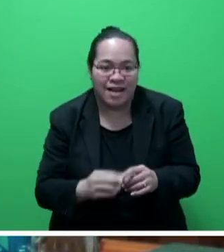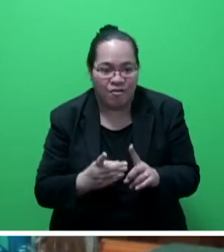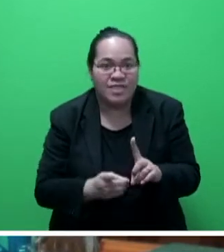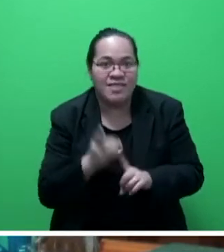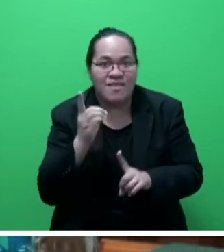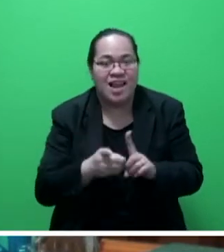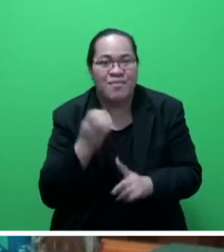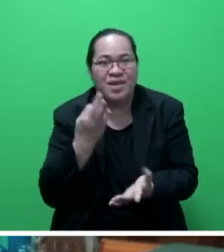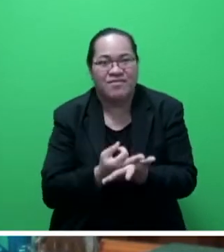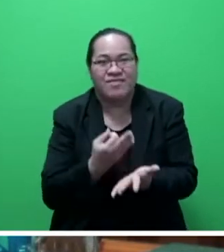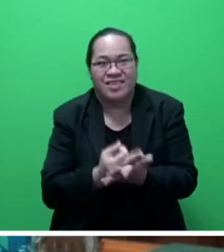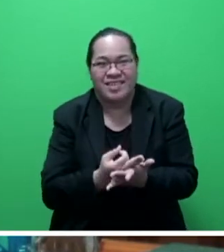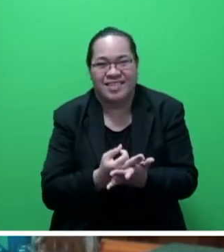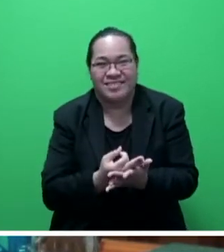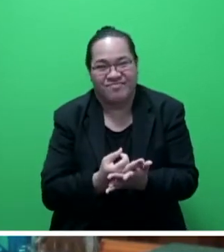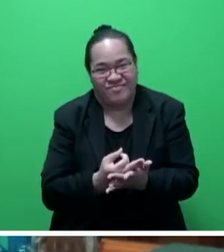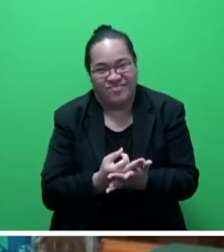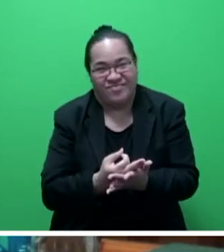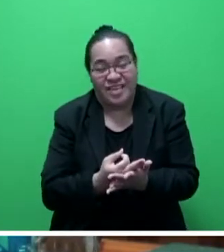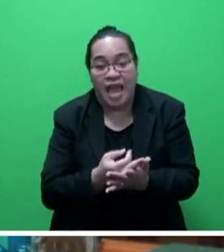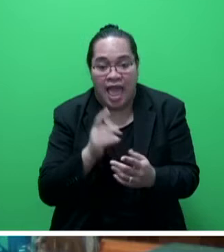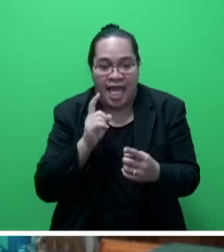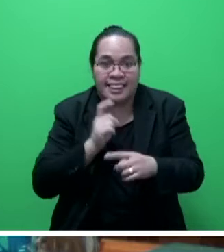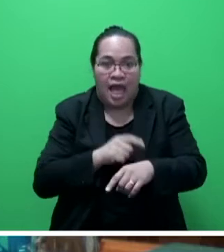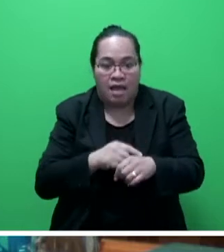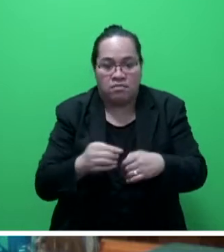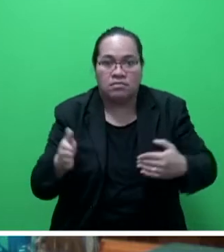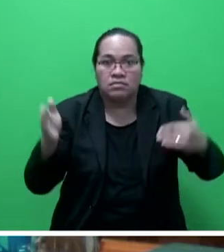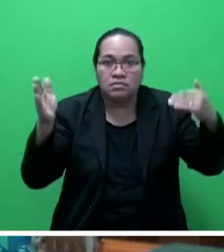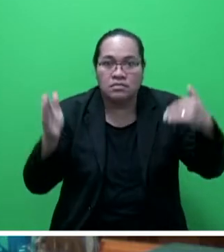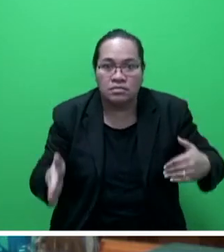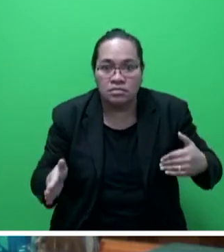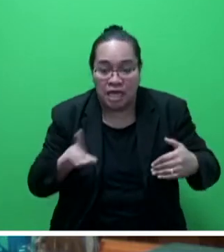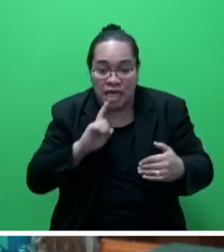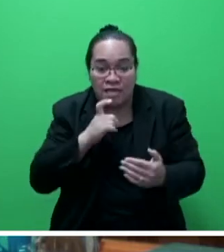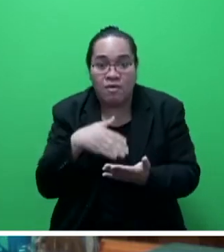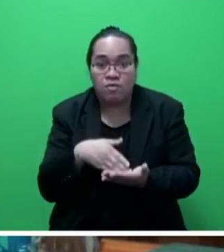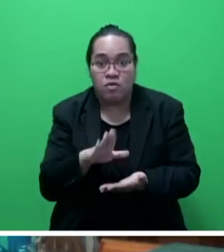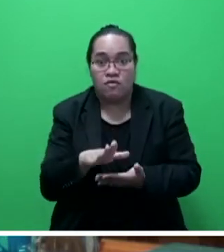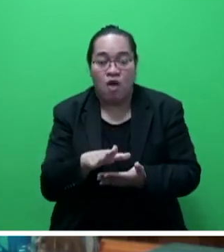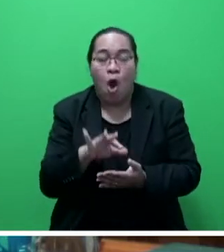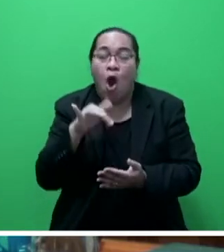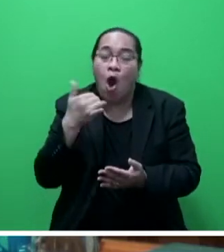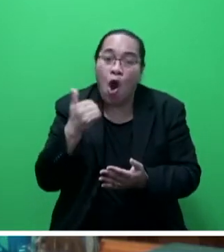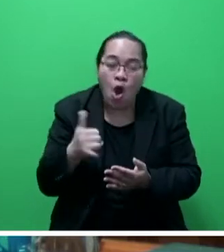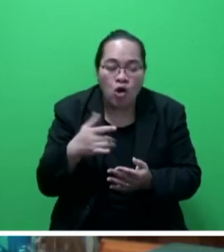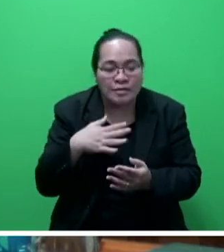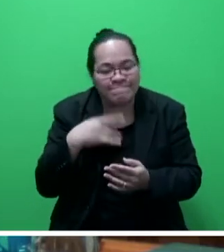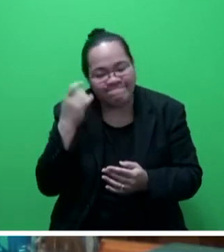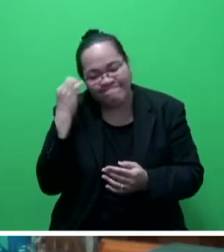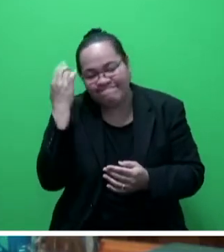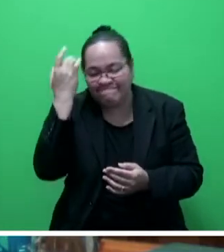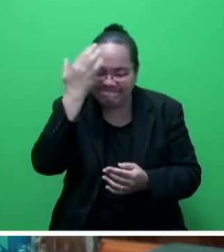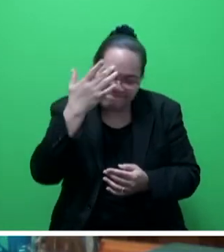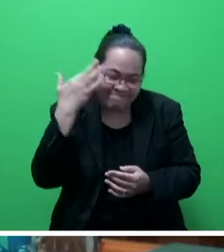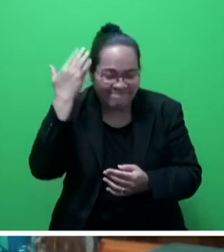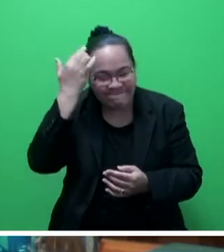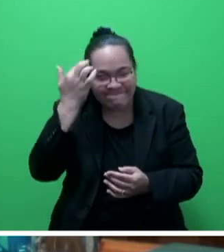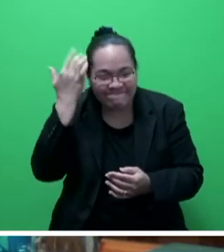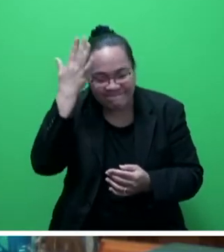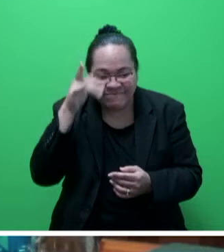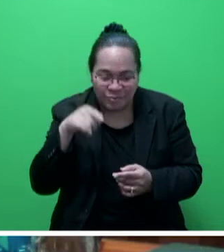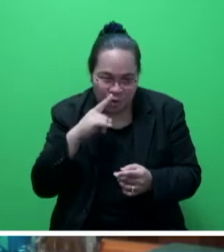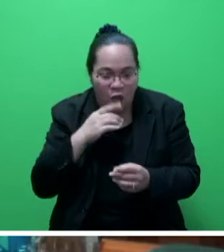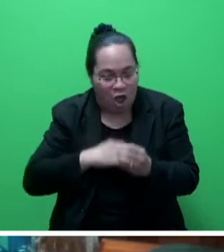development fee. And then there is a timeline within which the approvals or consideration must be made by